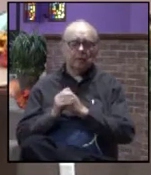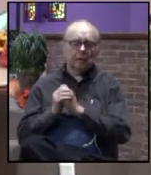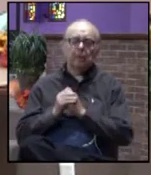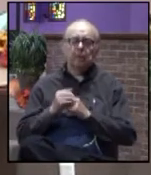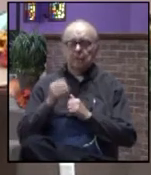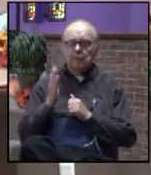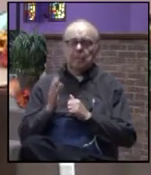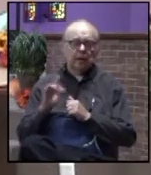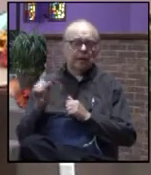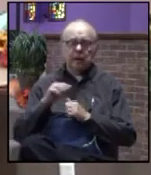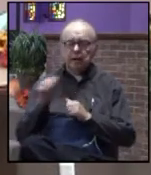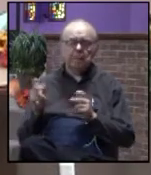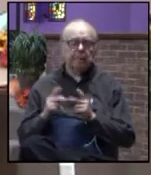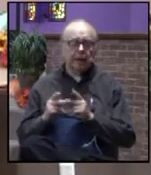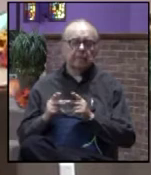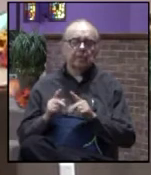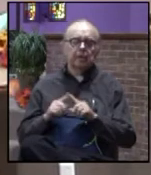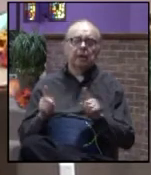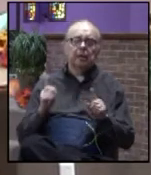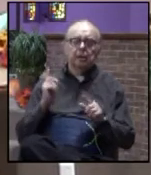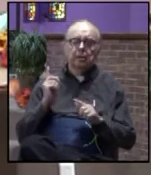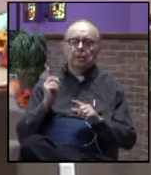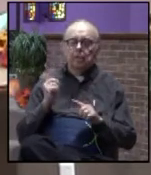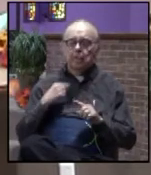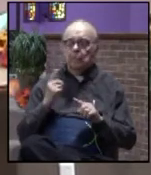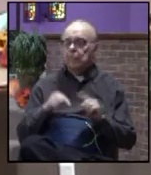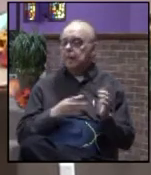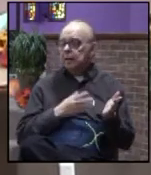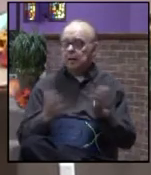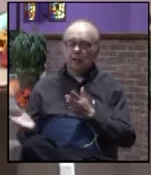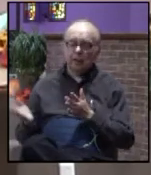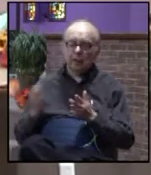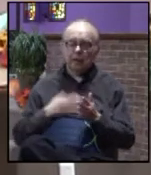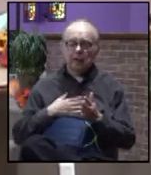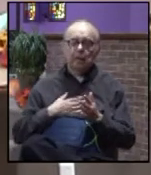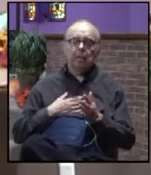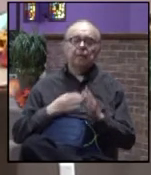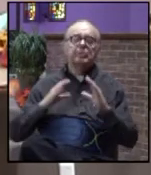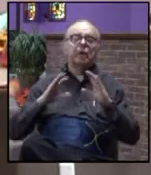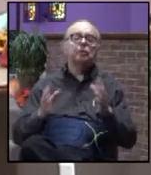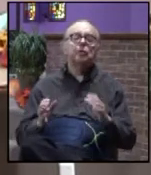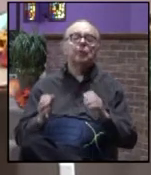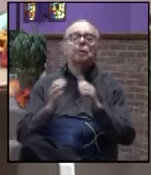God anywhere. But what I can't bring is my corporate worship.